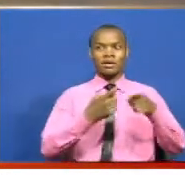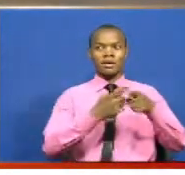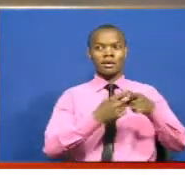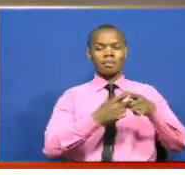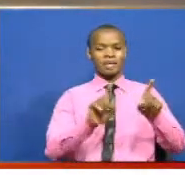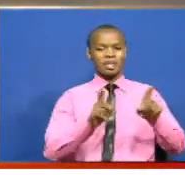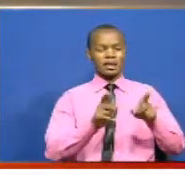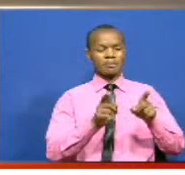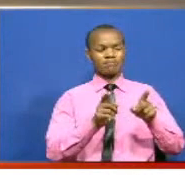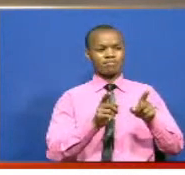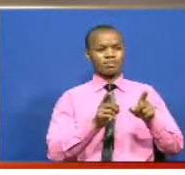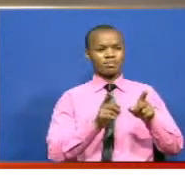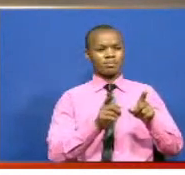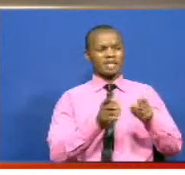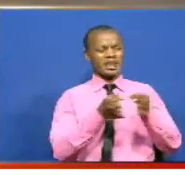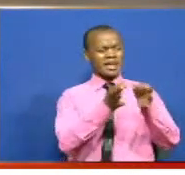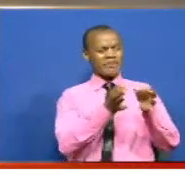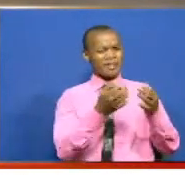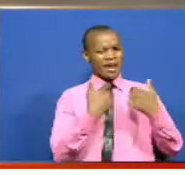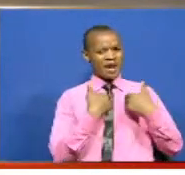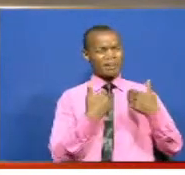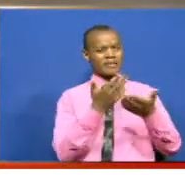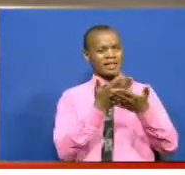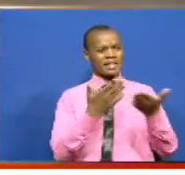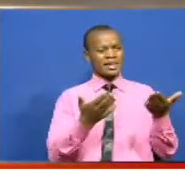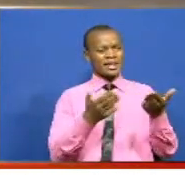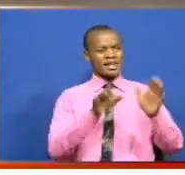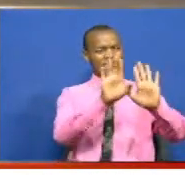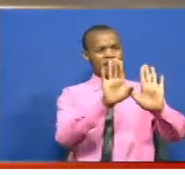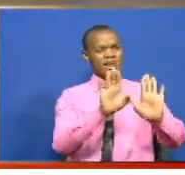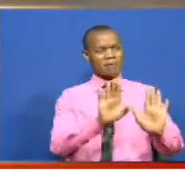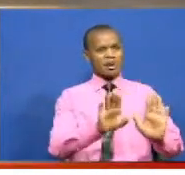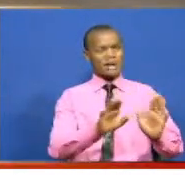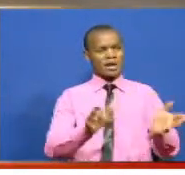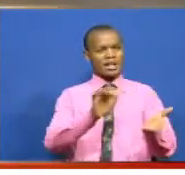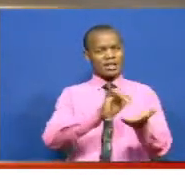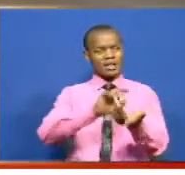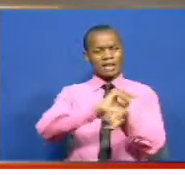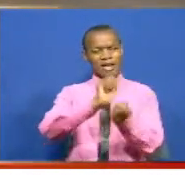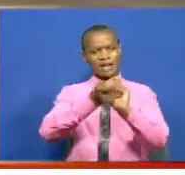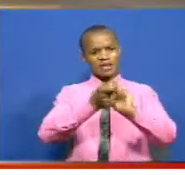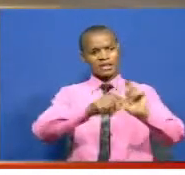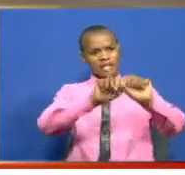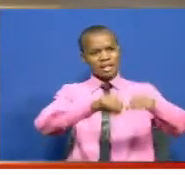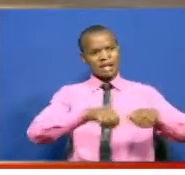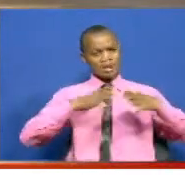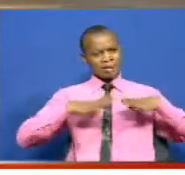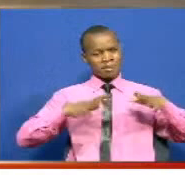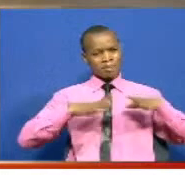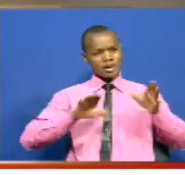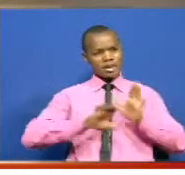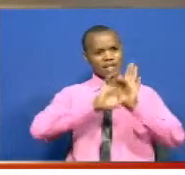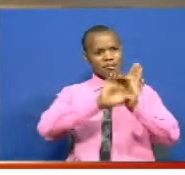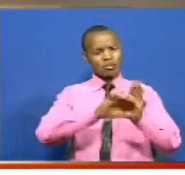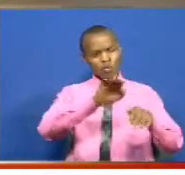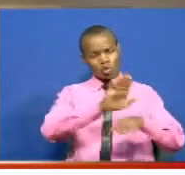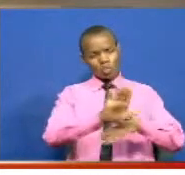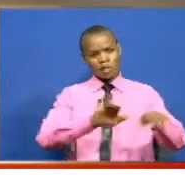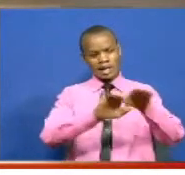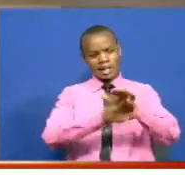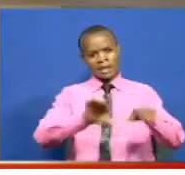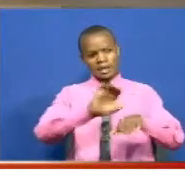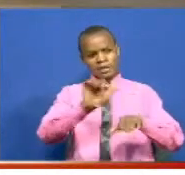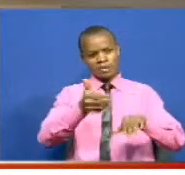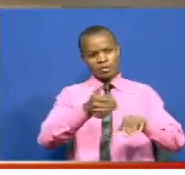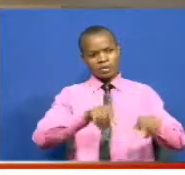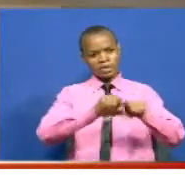is there anything you find useful that would change the narrative for the people, for example, from your constituency or